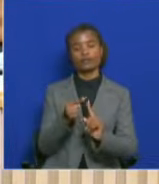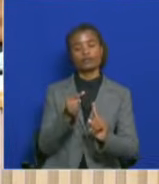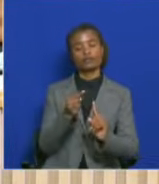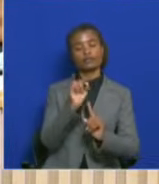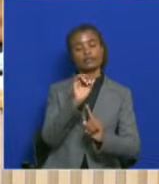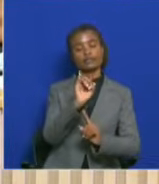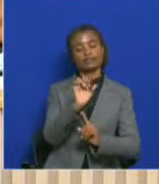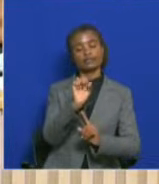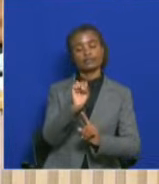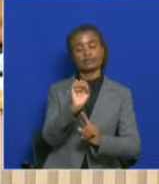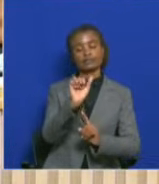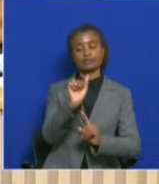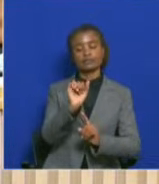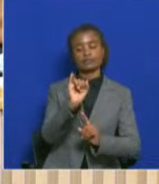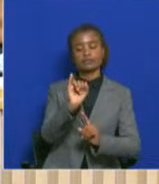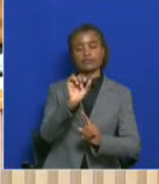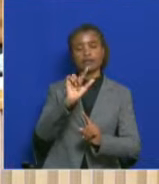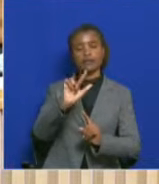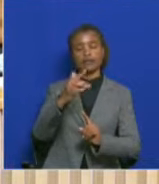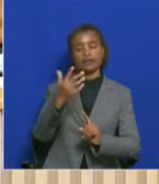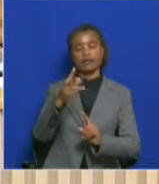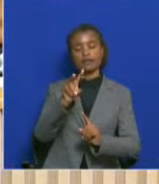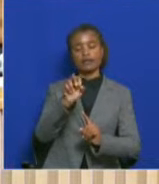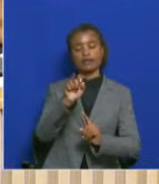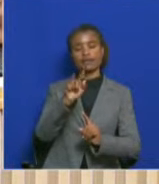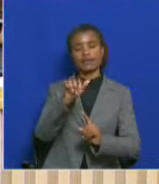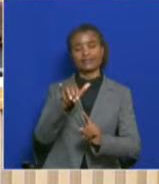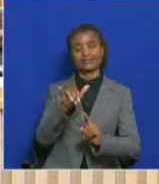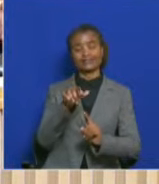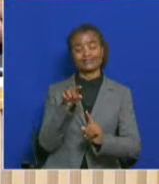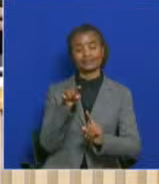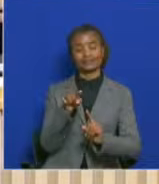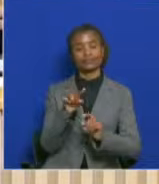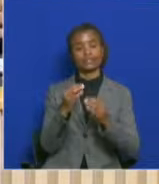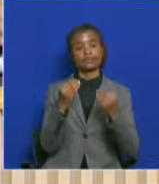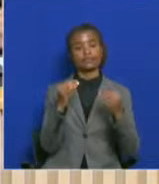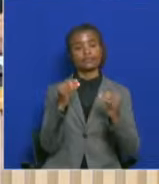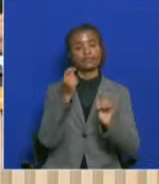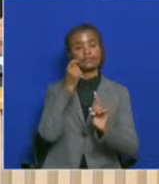who is a businessman and who owns a